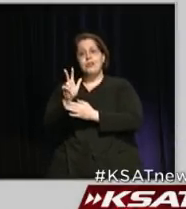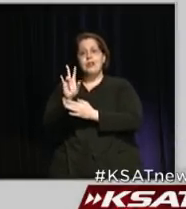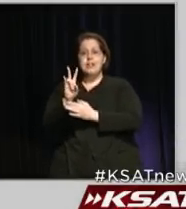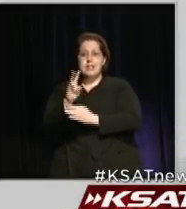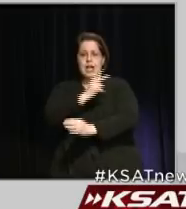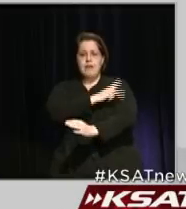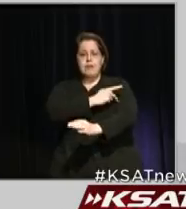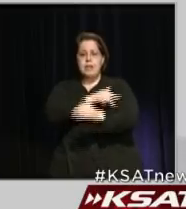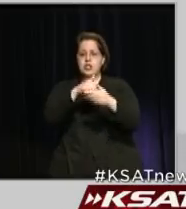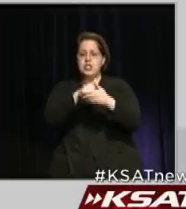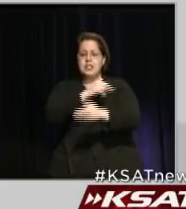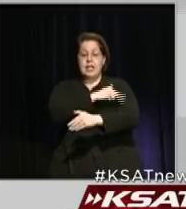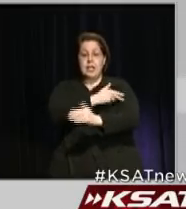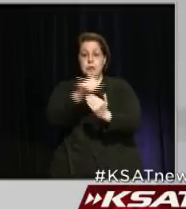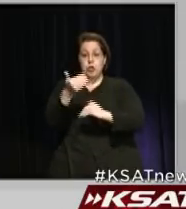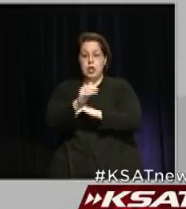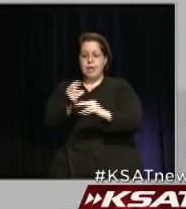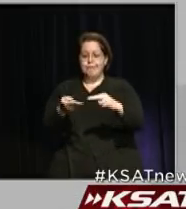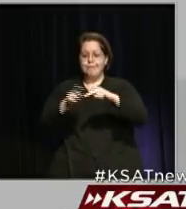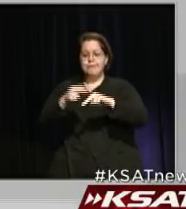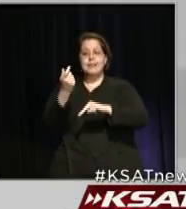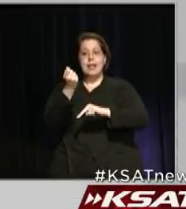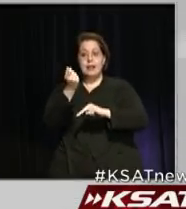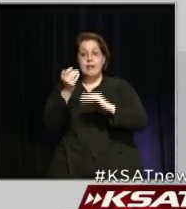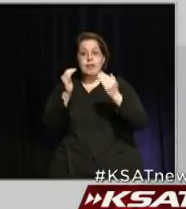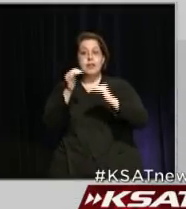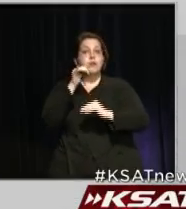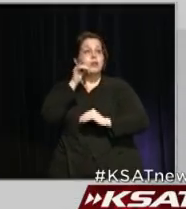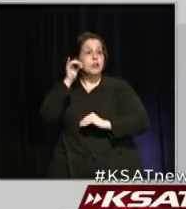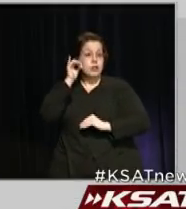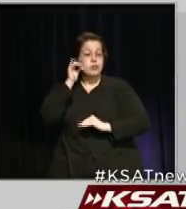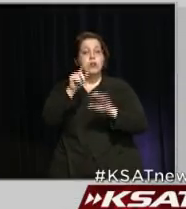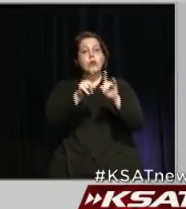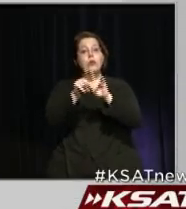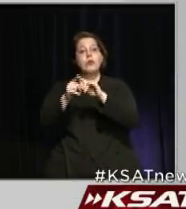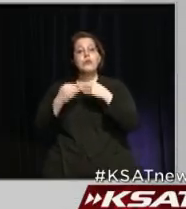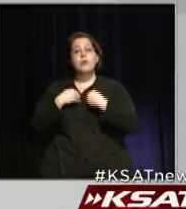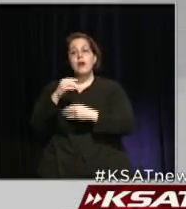patients in the hospital tonight, which is up 11 from yesterday. We also have